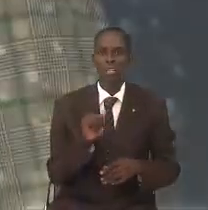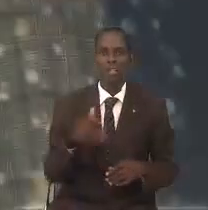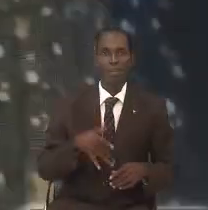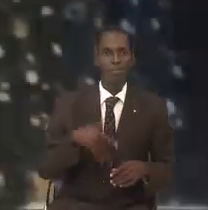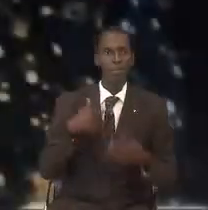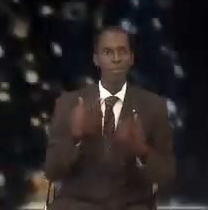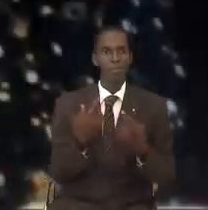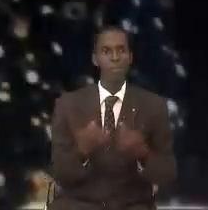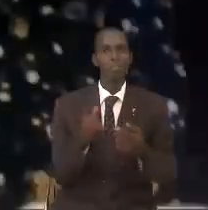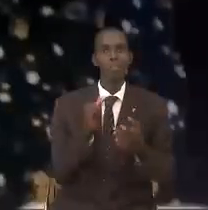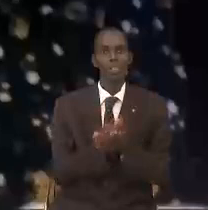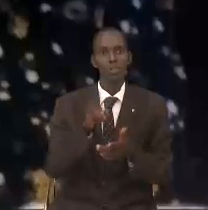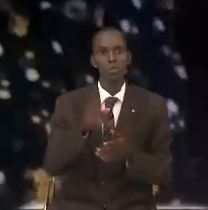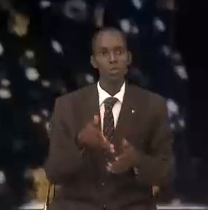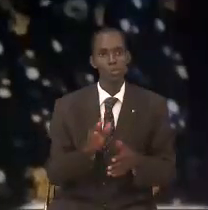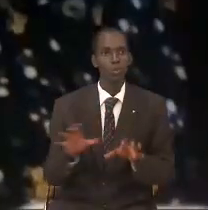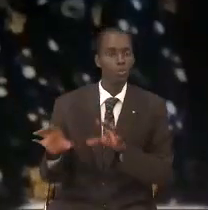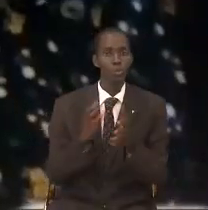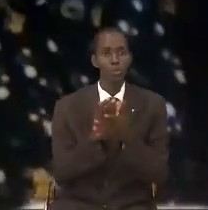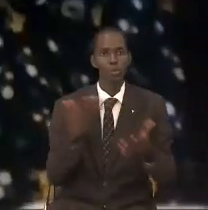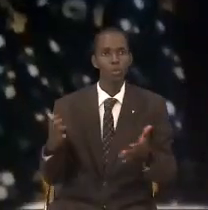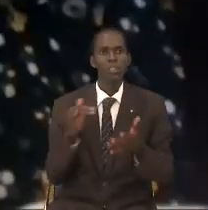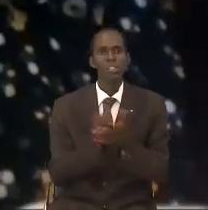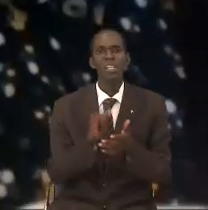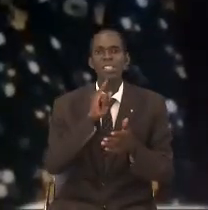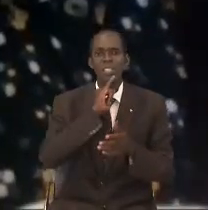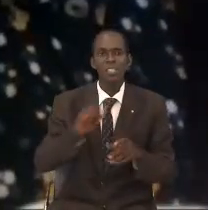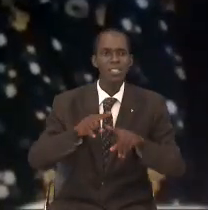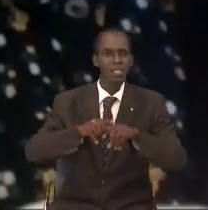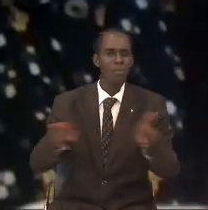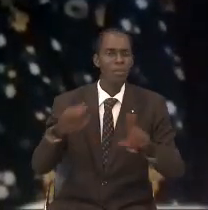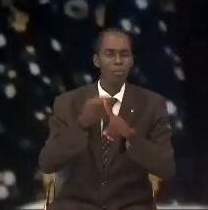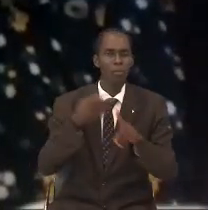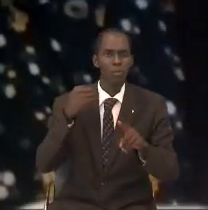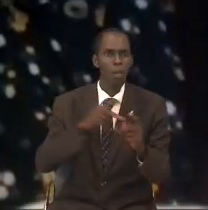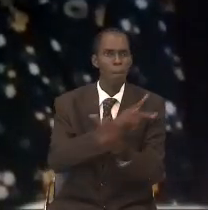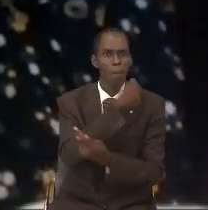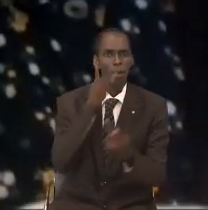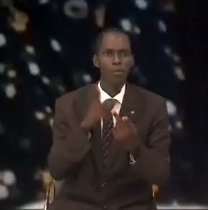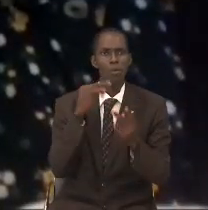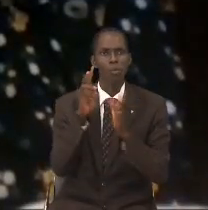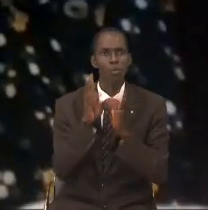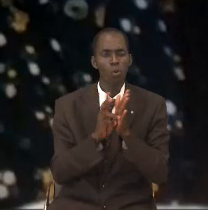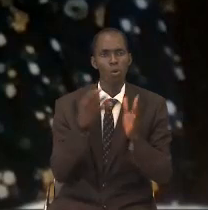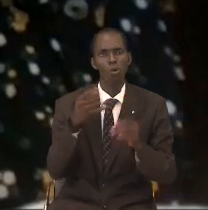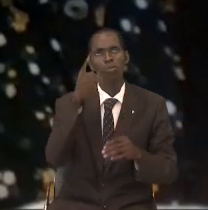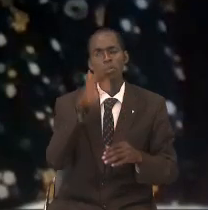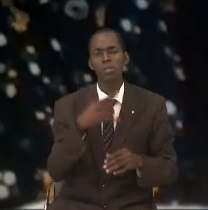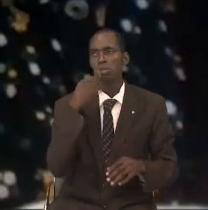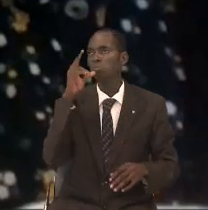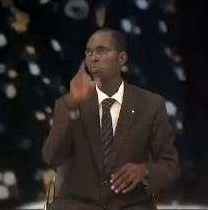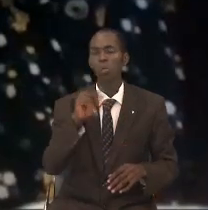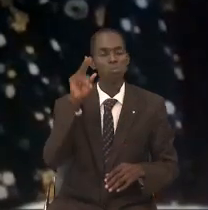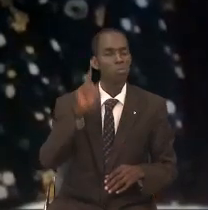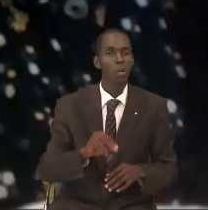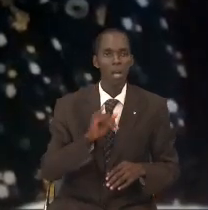you should do something that is contrary to the perfect will of God. You say, no, no, I will not.